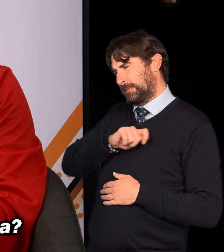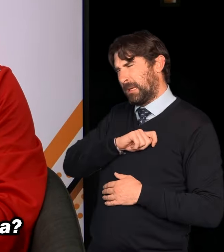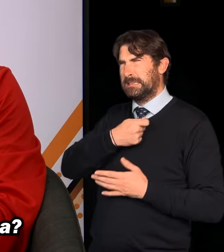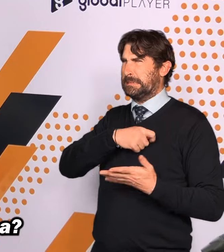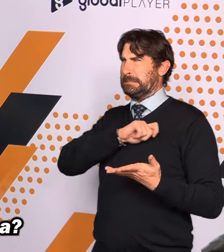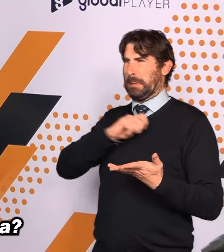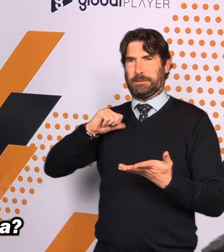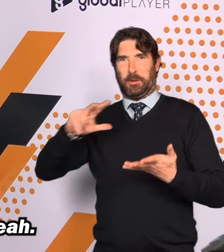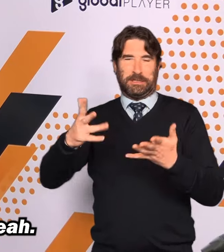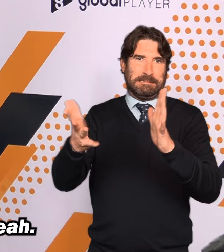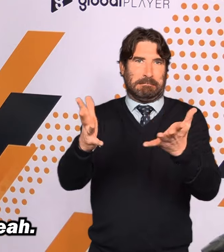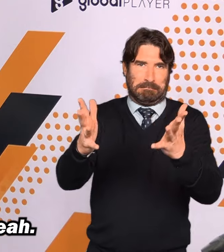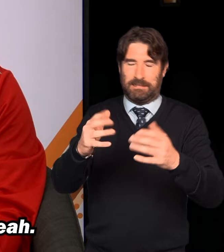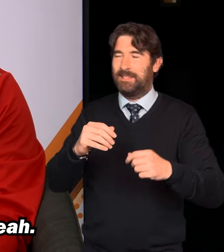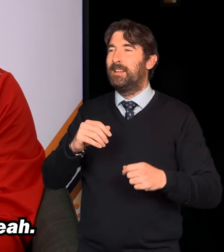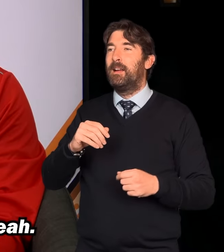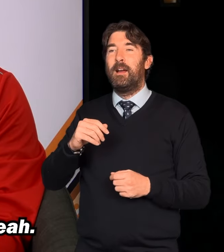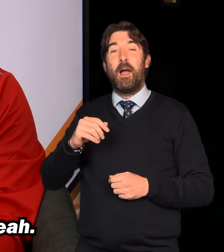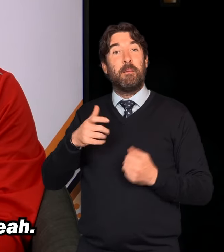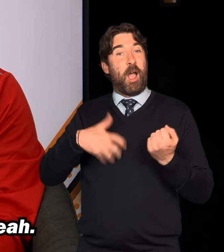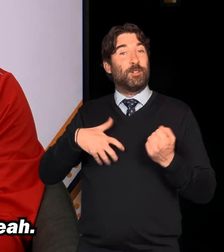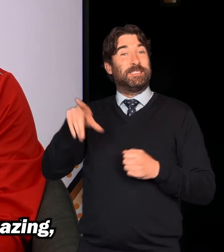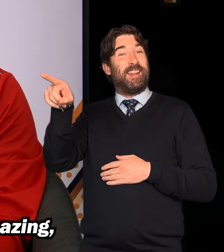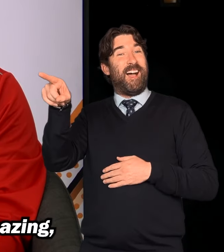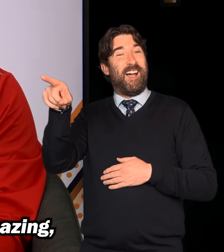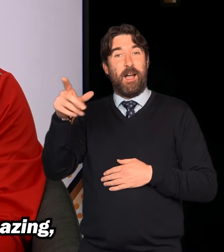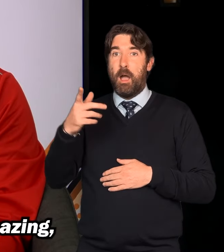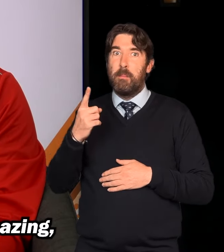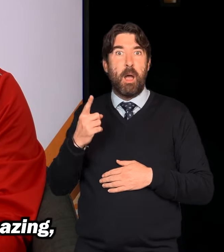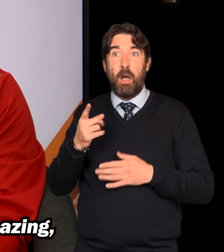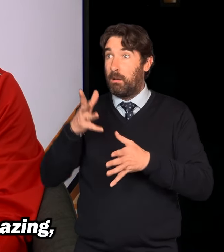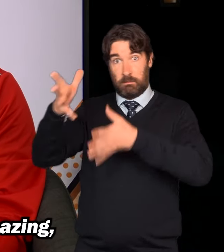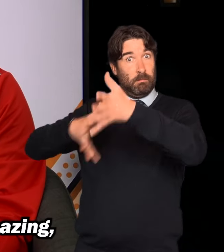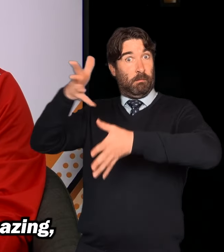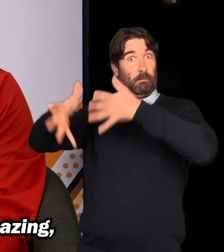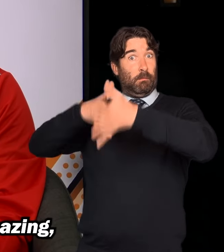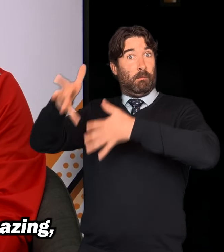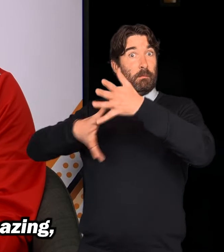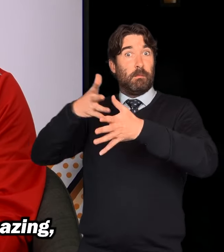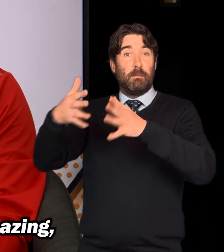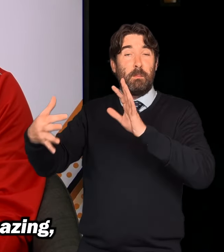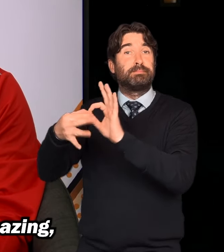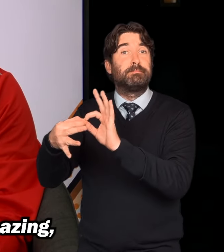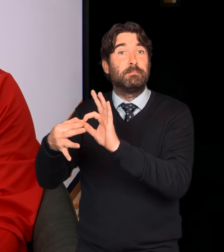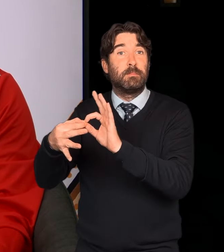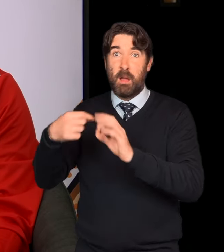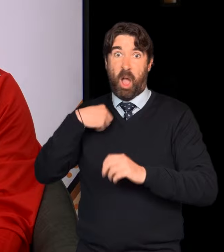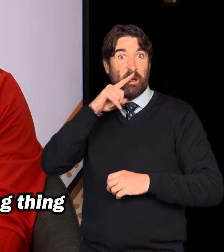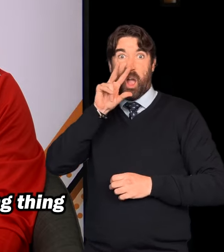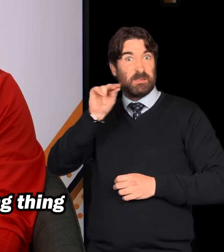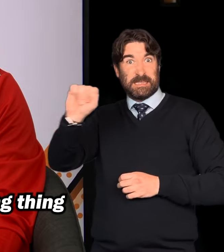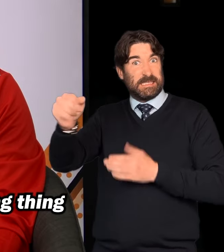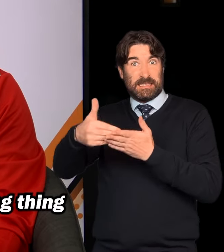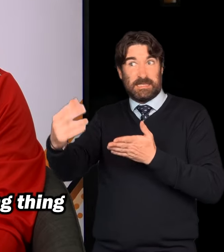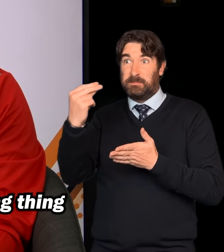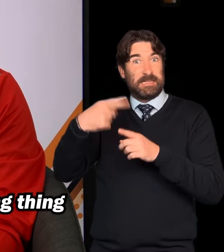signing competition. Spanish, is it? Is it Spanish or Portuguese? Yeah. So yeah, signing's such an amazing language,